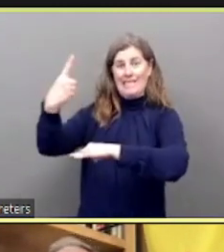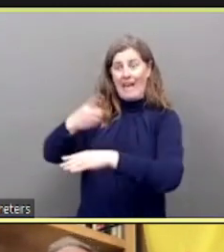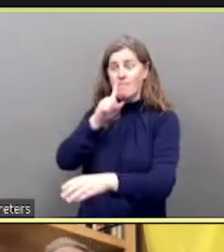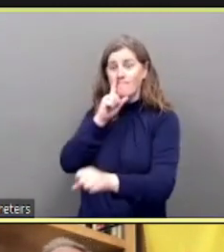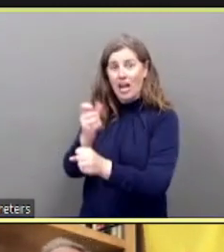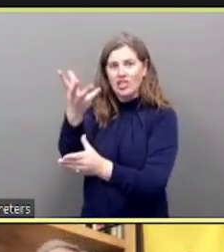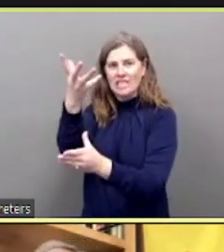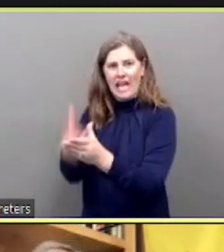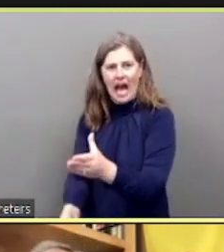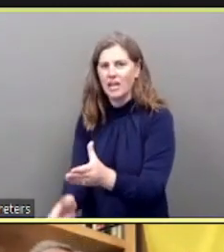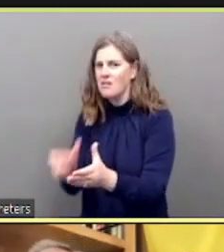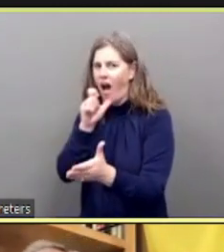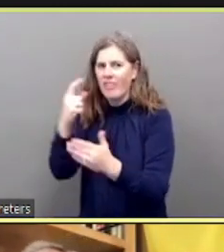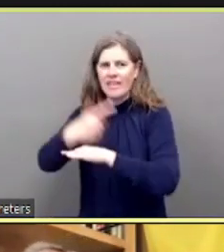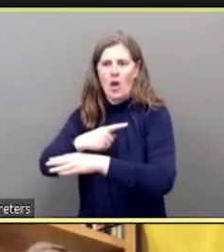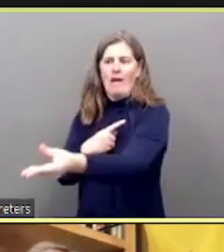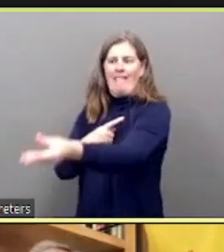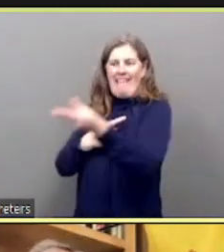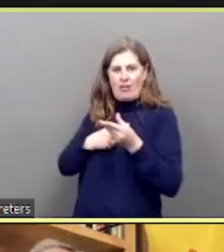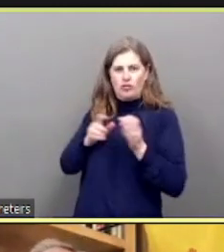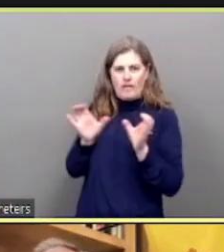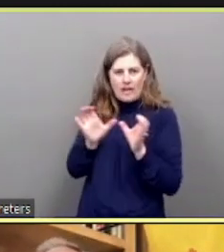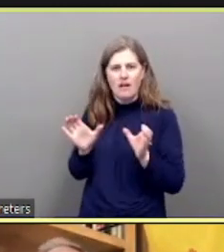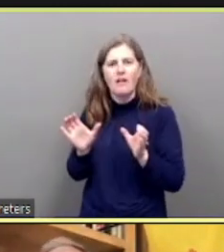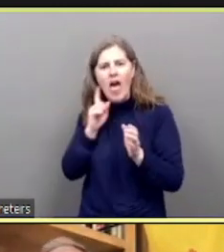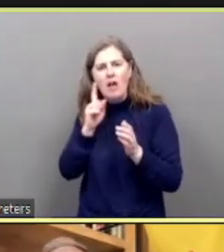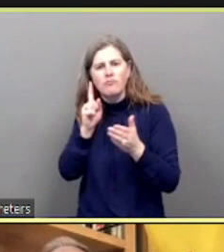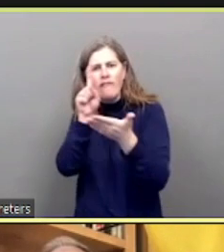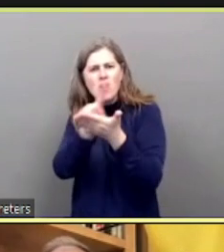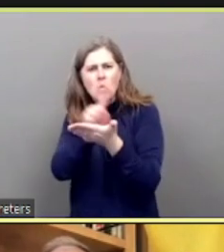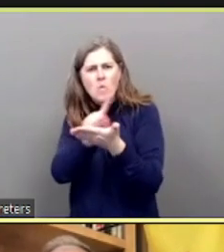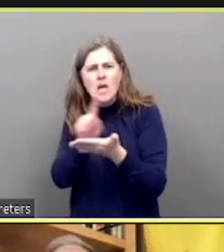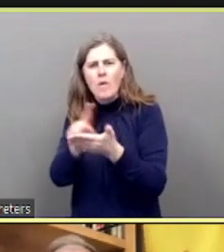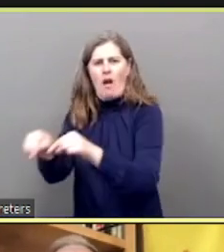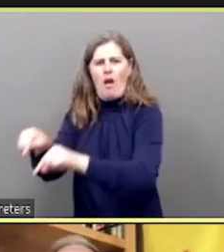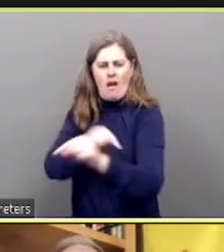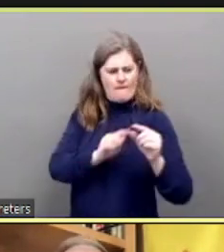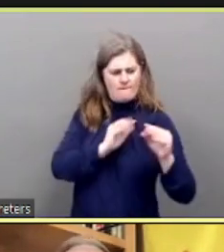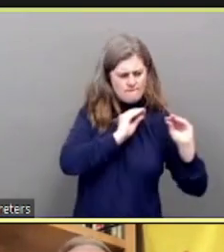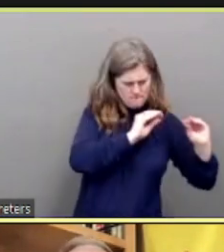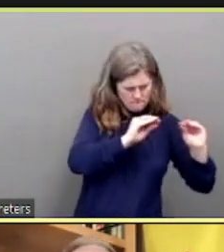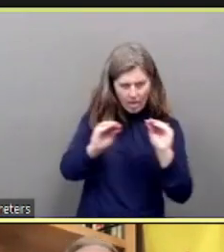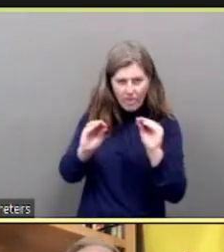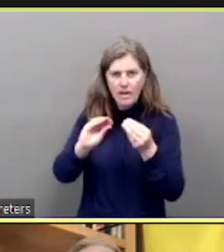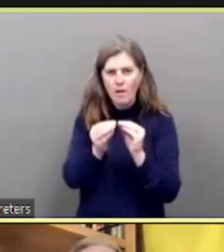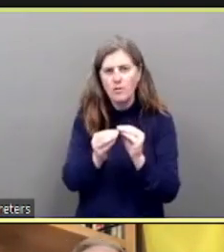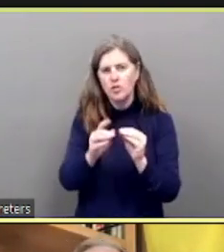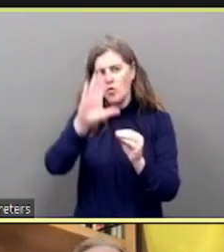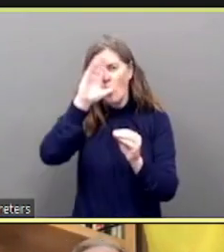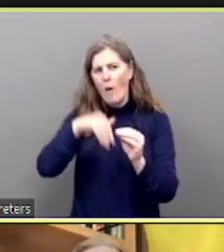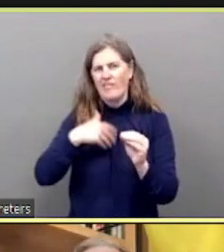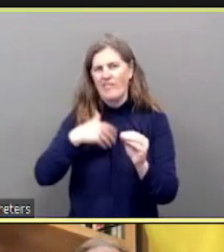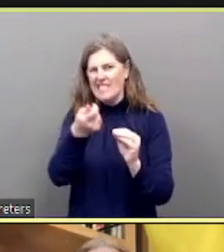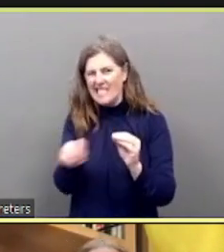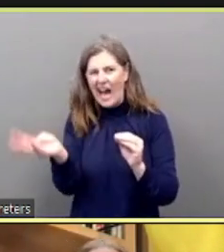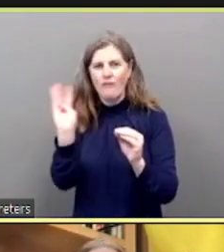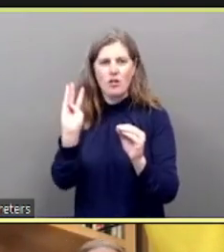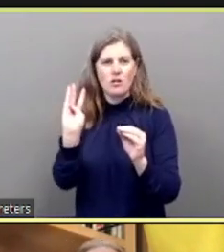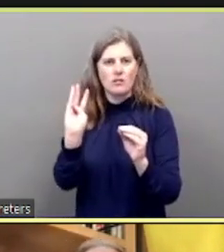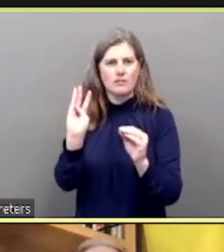the certificate. These are deaths by week, fortunately, but we, as you all know, we've had quite a number of